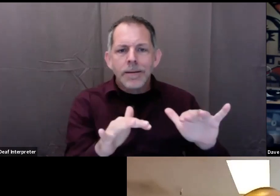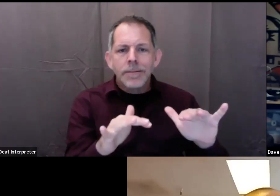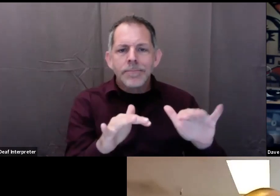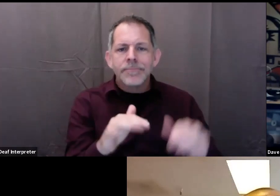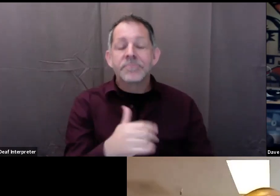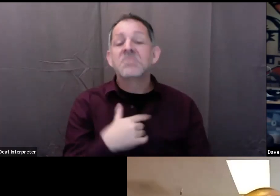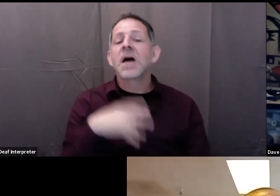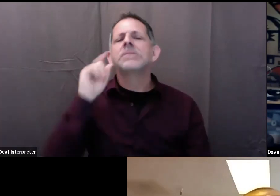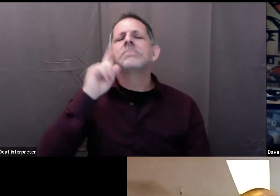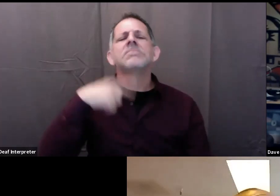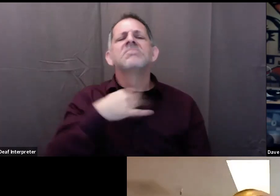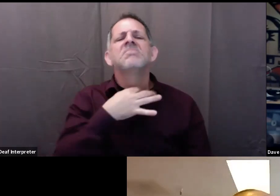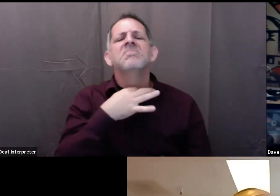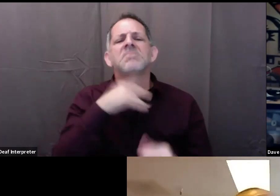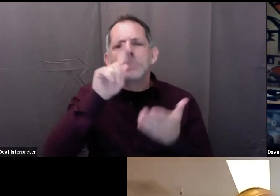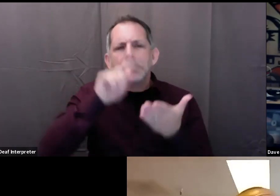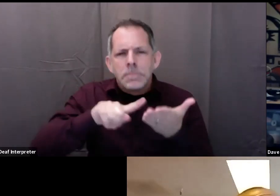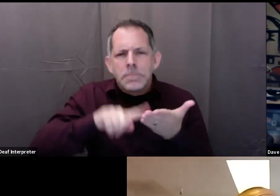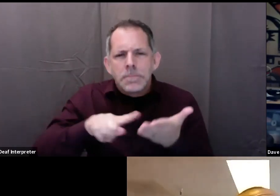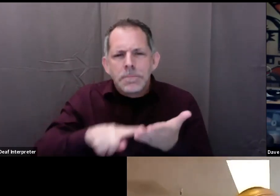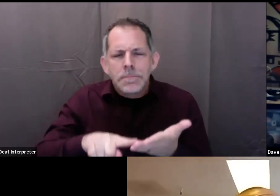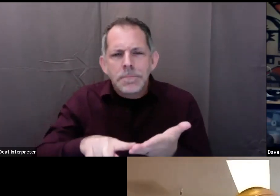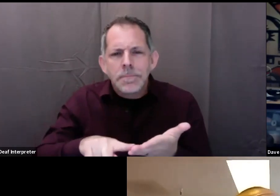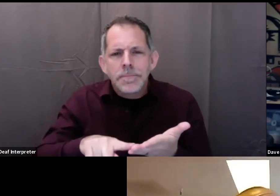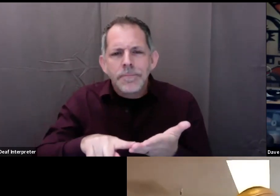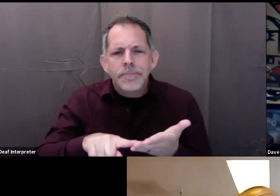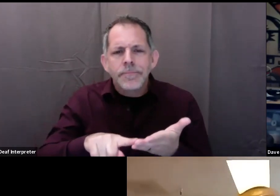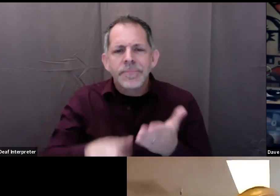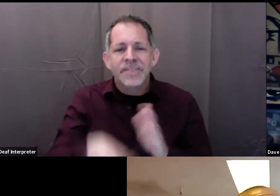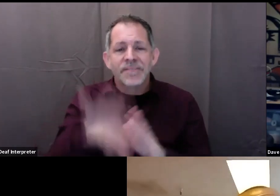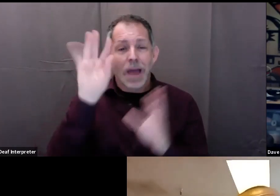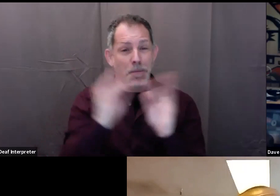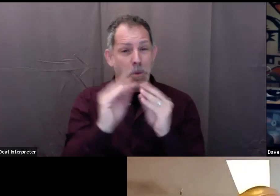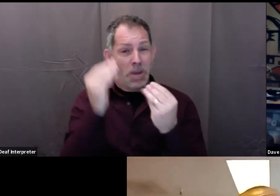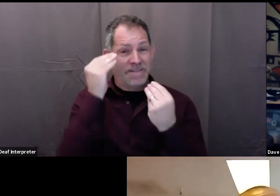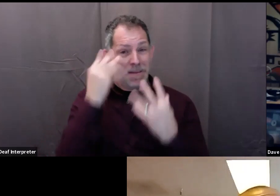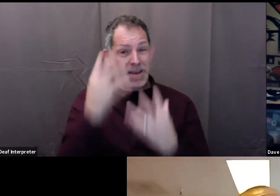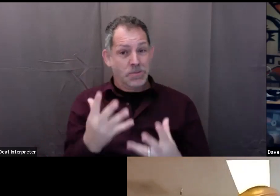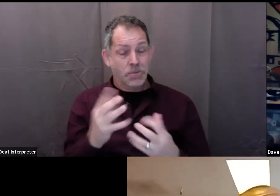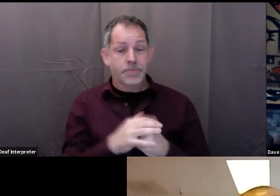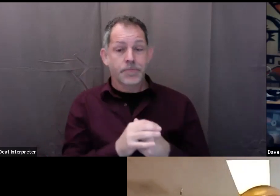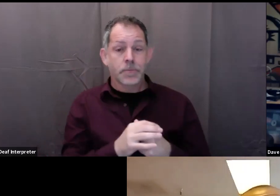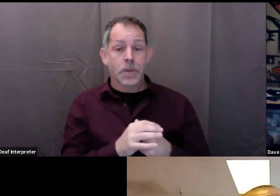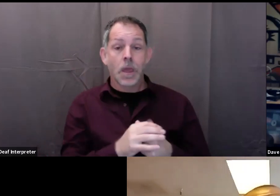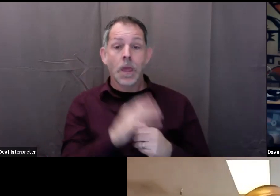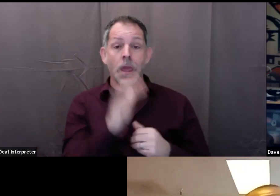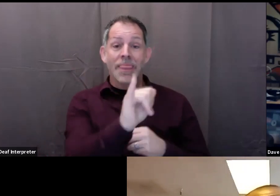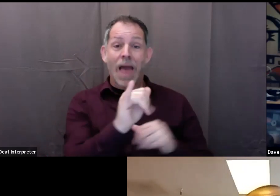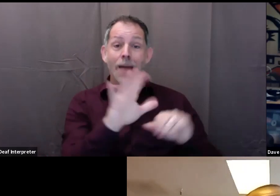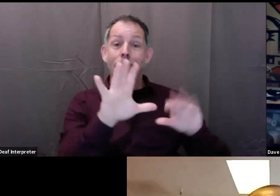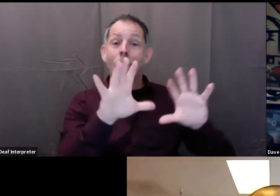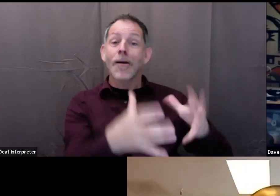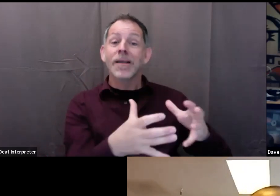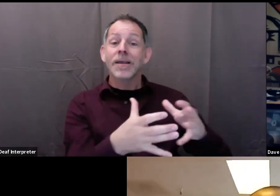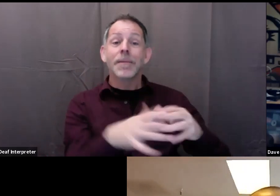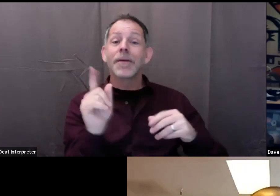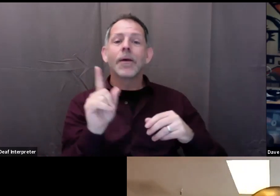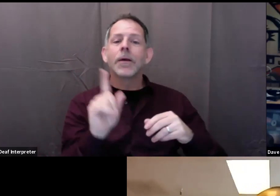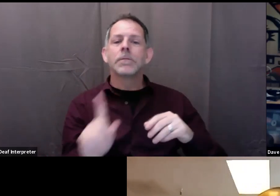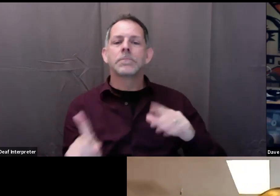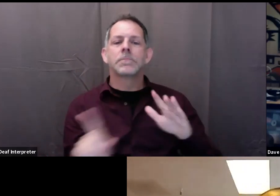discovered that it was one of those parties where people showed up that the host and the core of friends